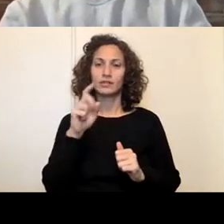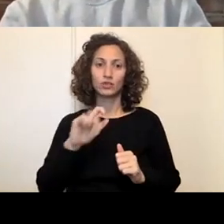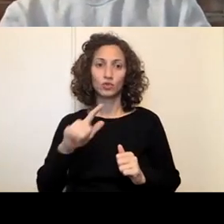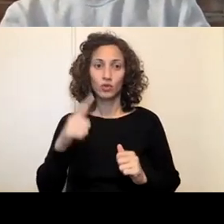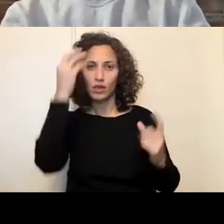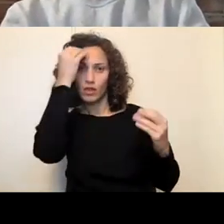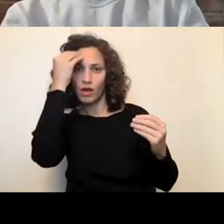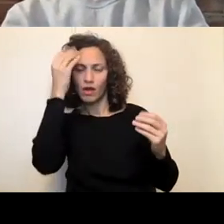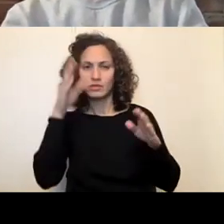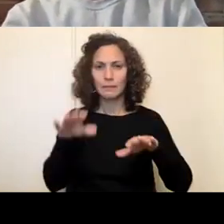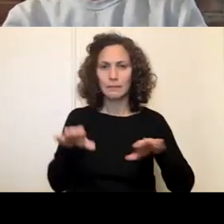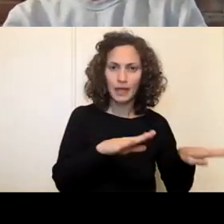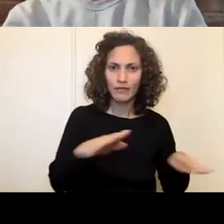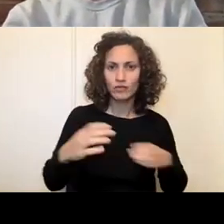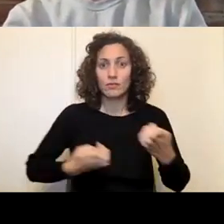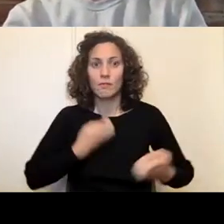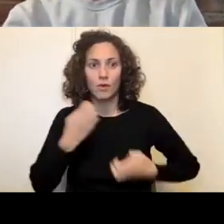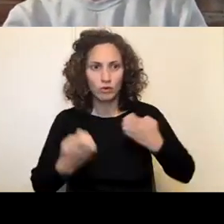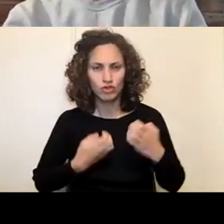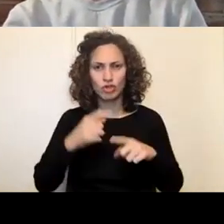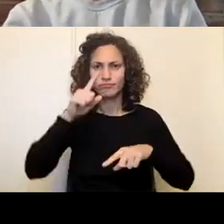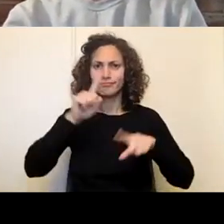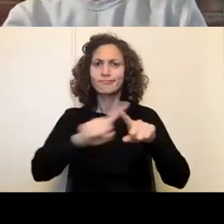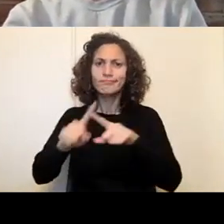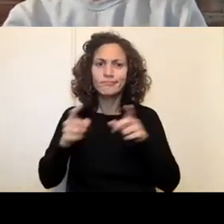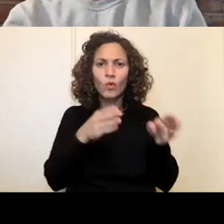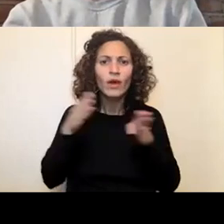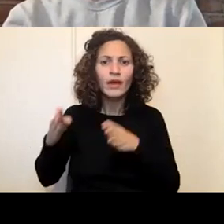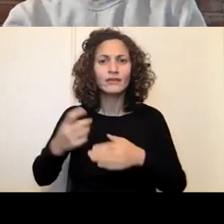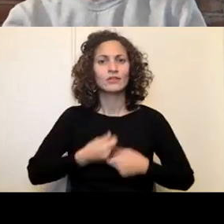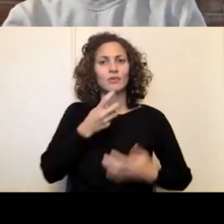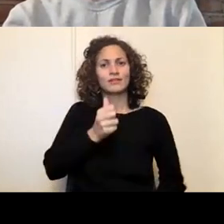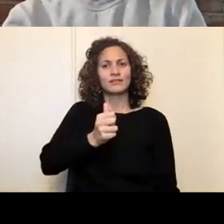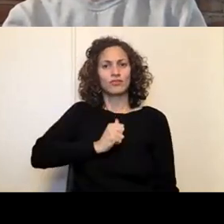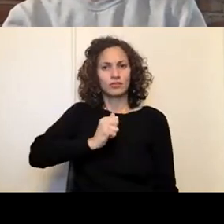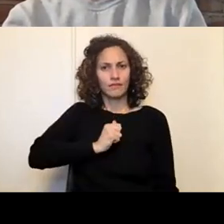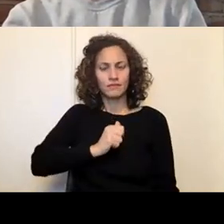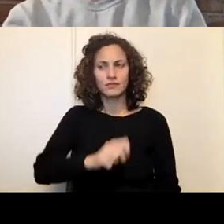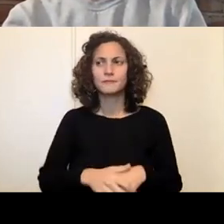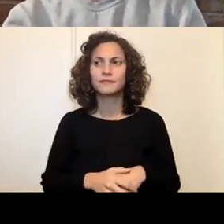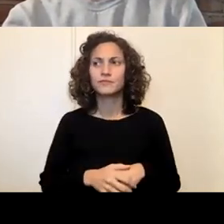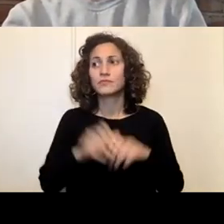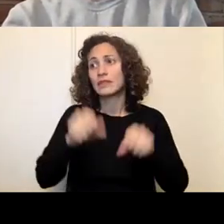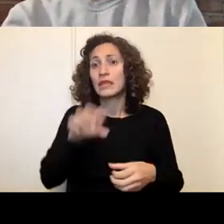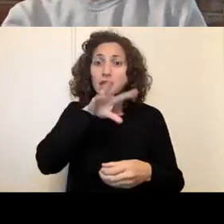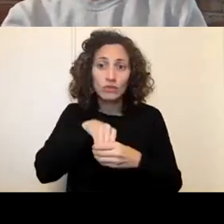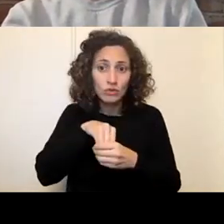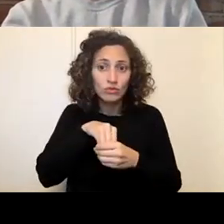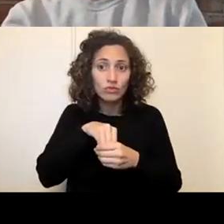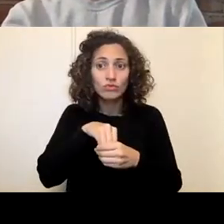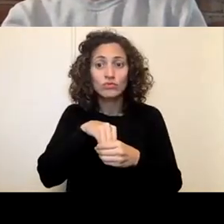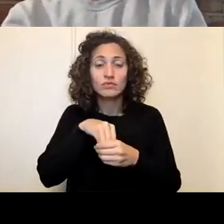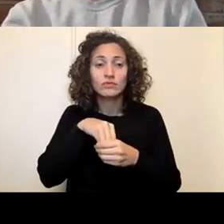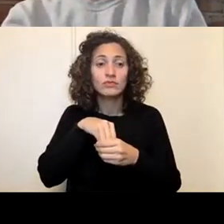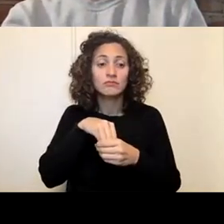our emotions, our different ways of expressing ourselves. It can include private